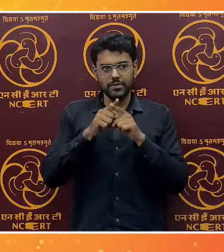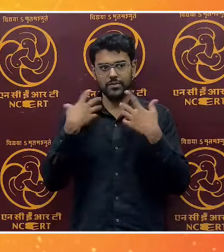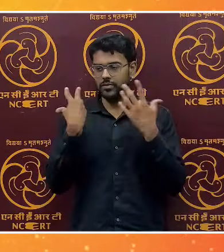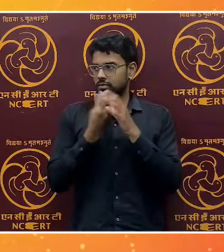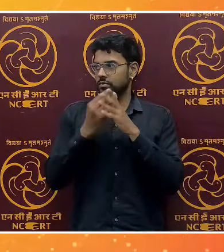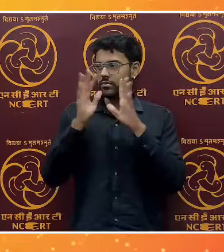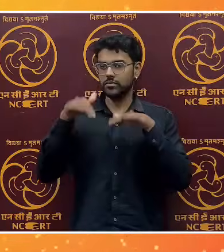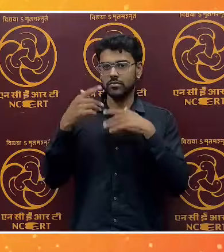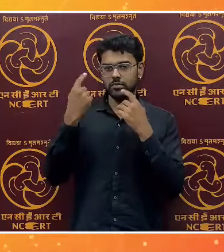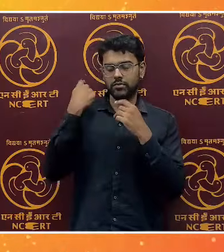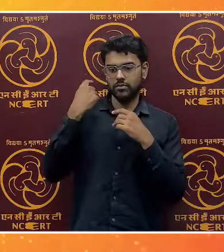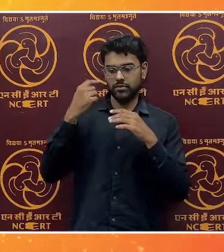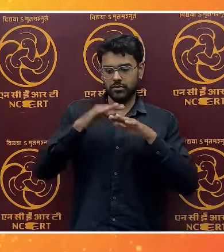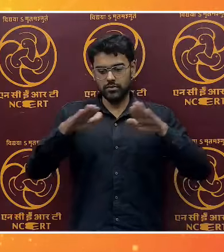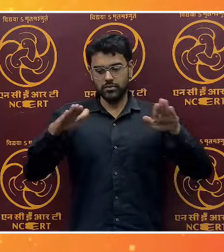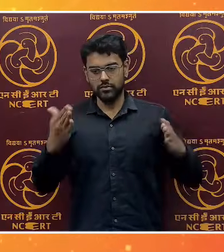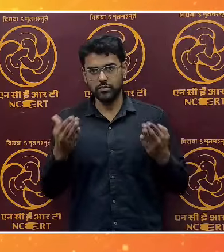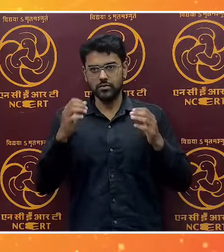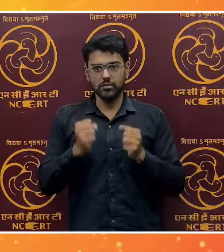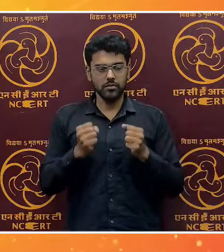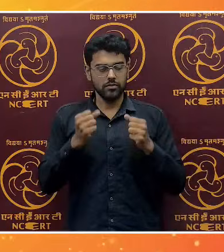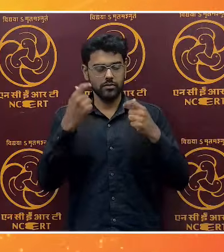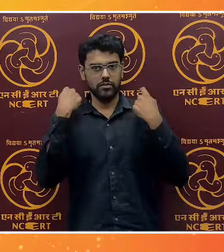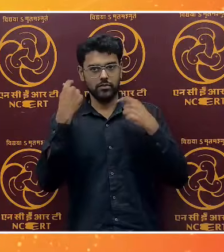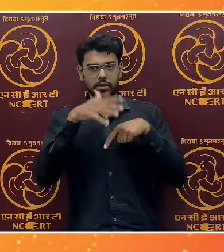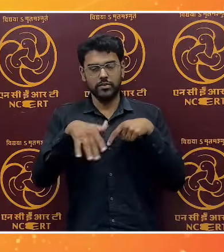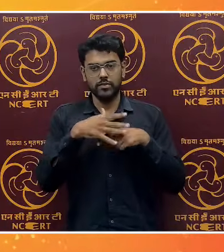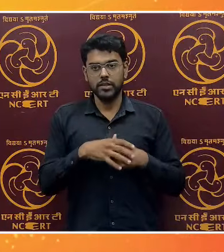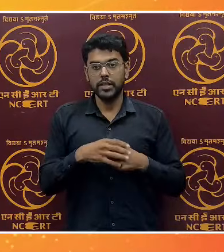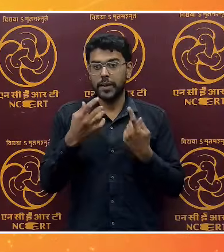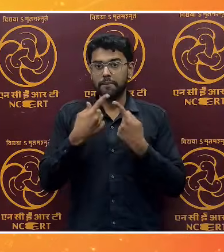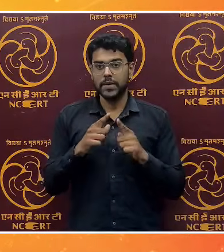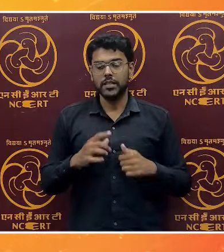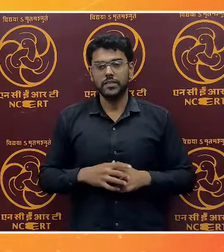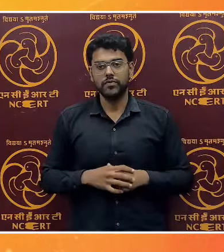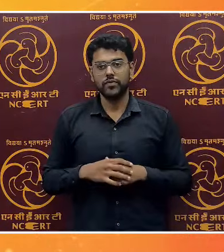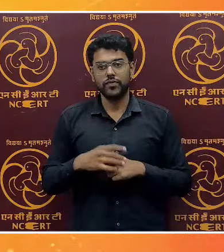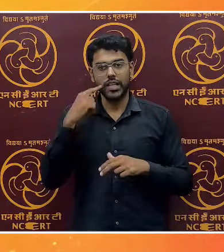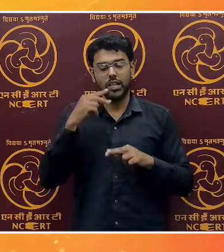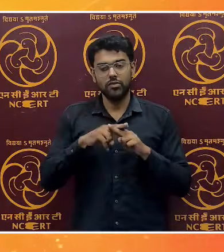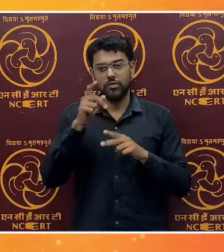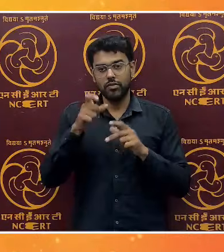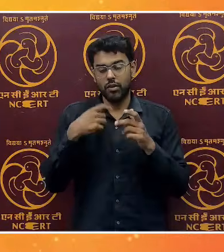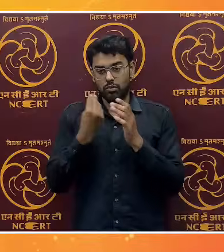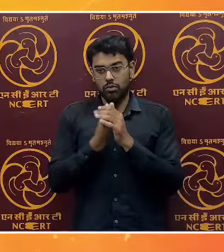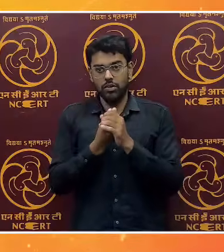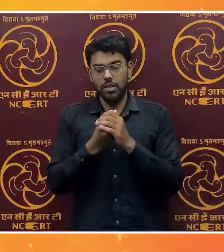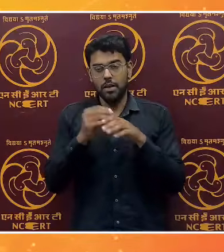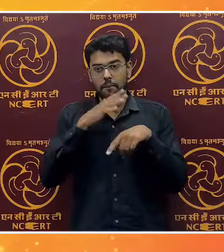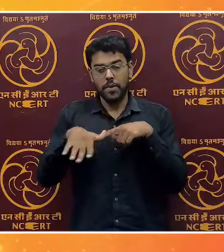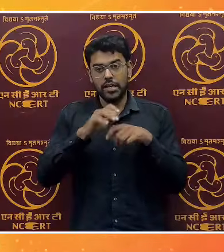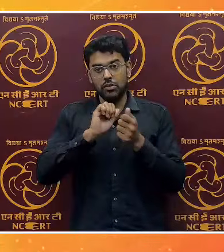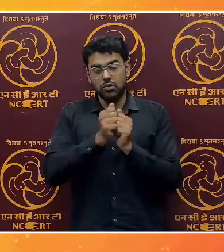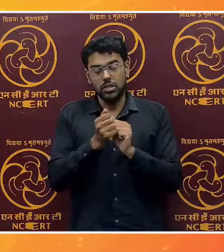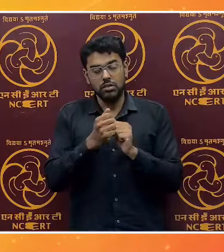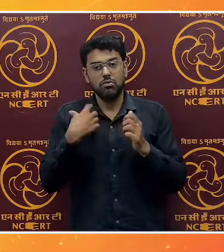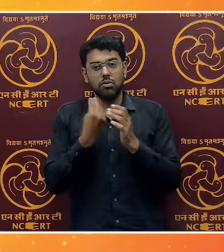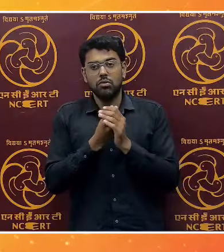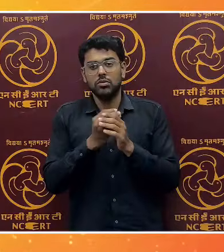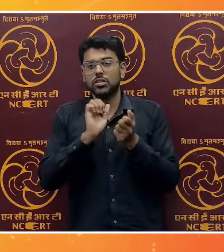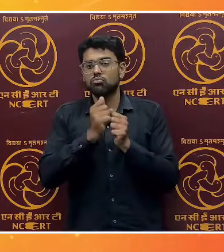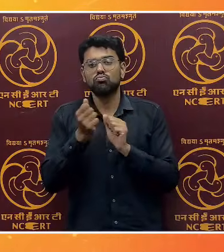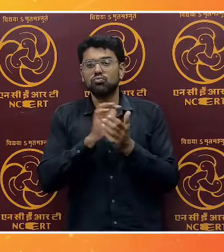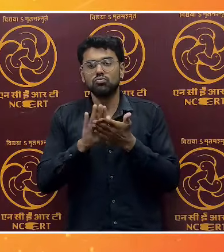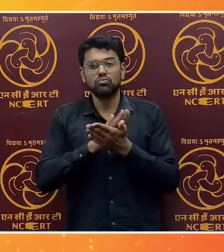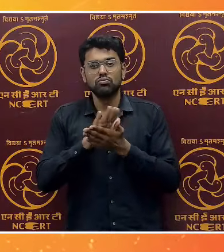have table and the chair and the background. But if we want to change a background, we can't change the background. That's right.